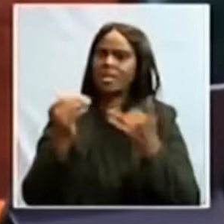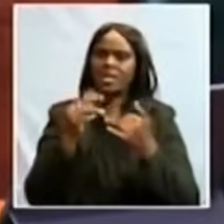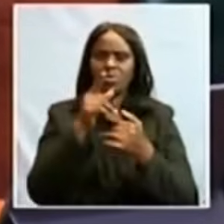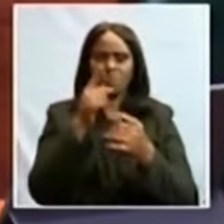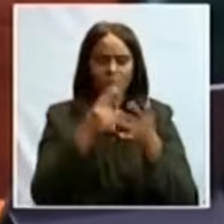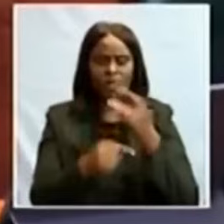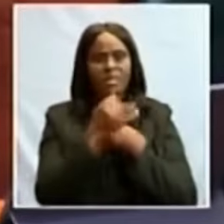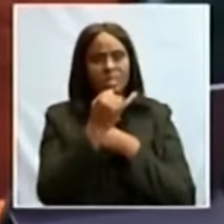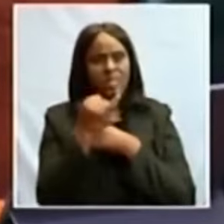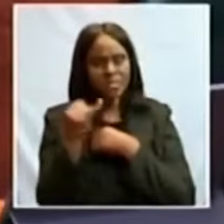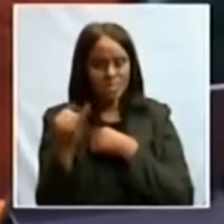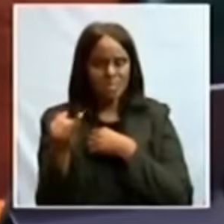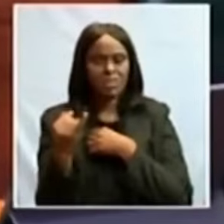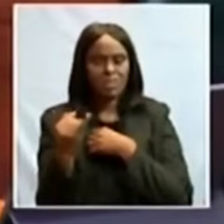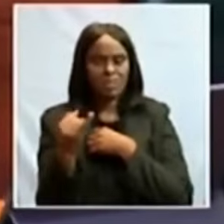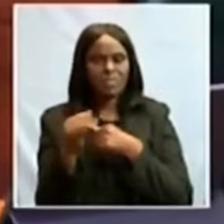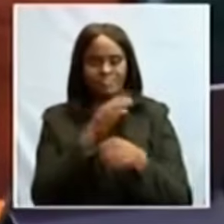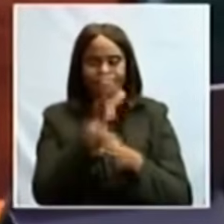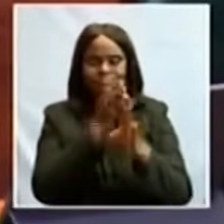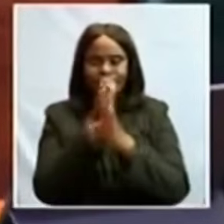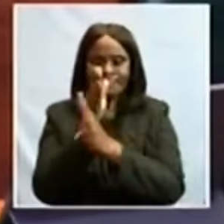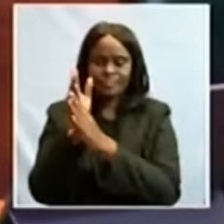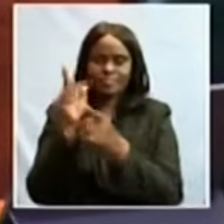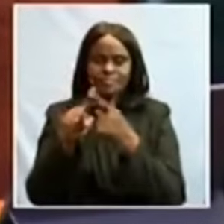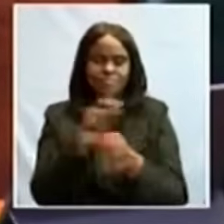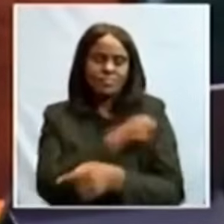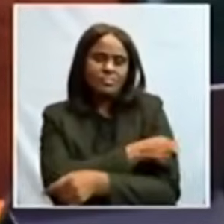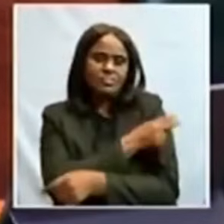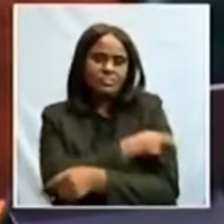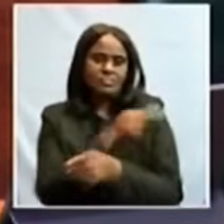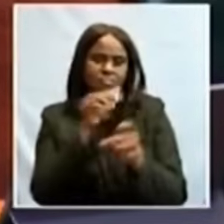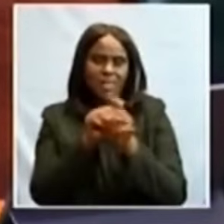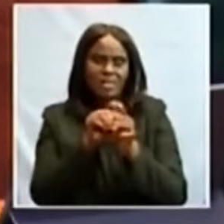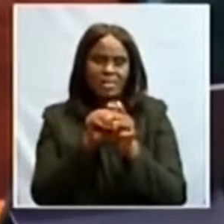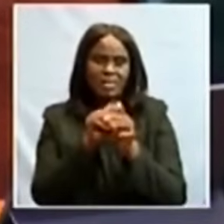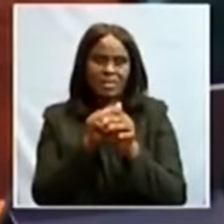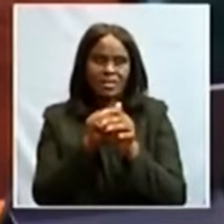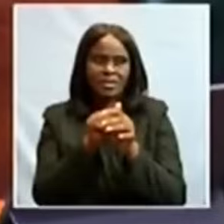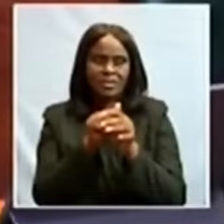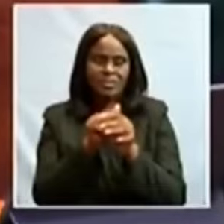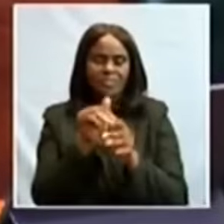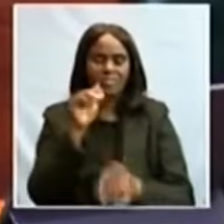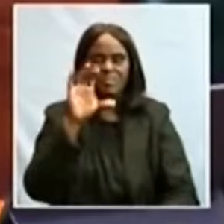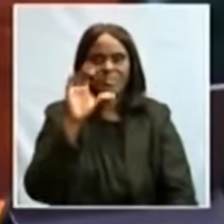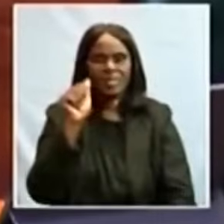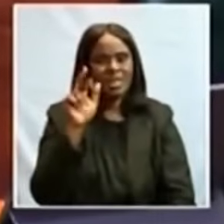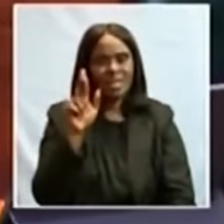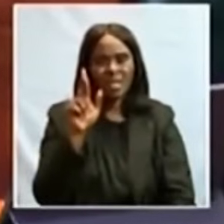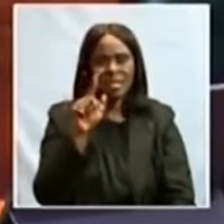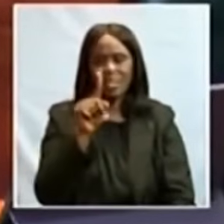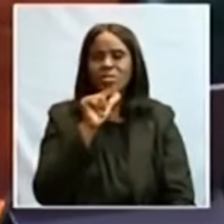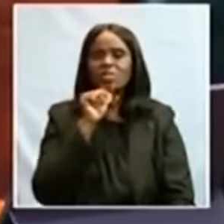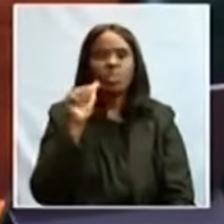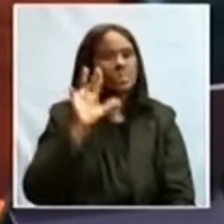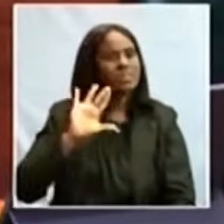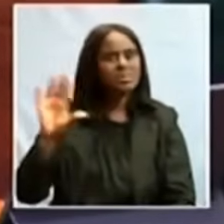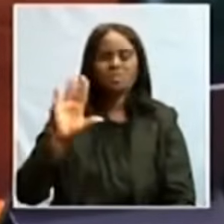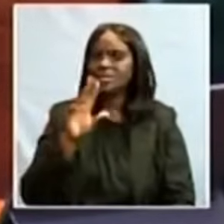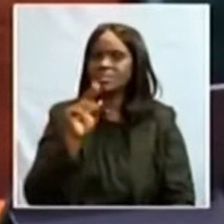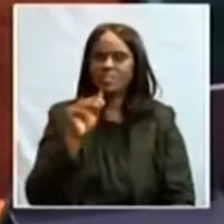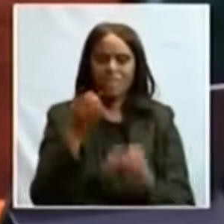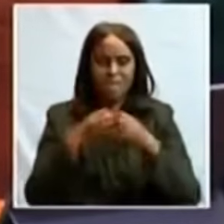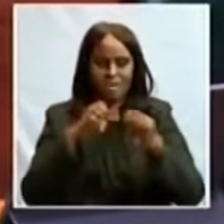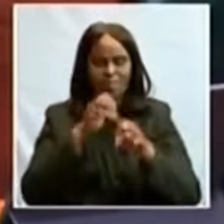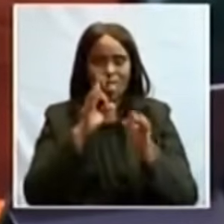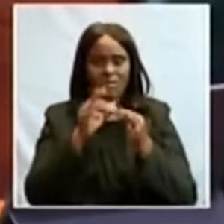raising issues relating to a hospital in. That is not a point of order. Even if